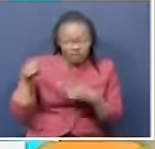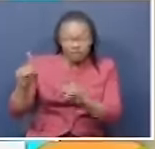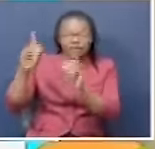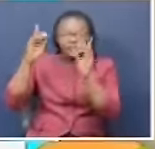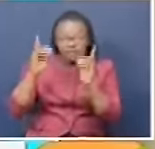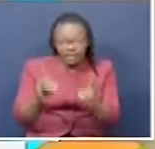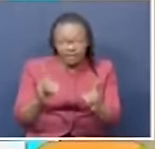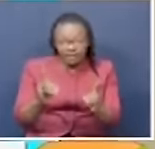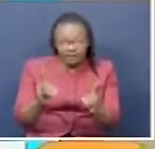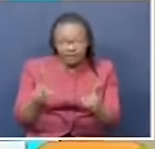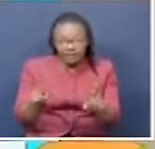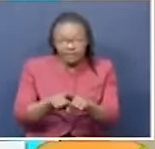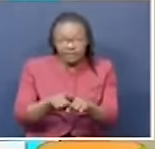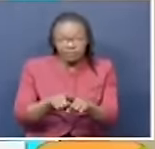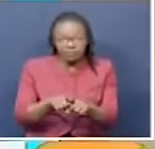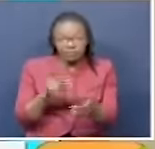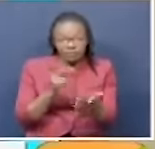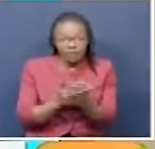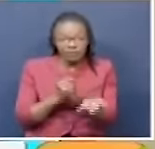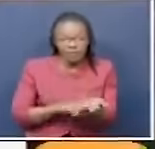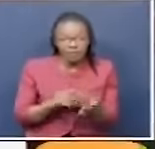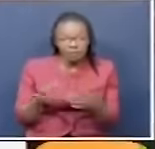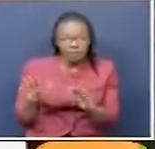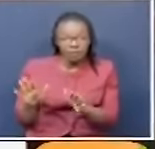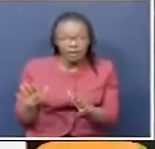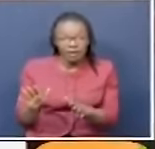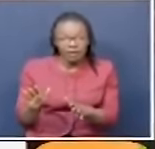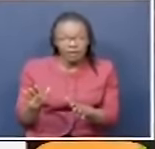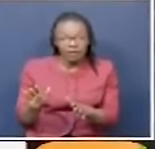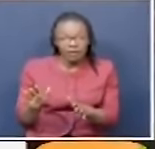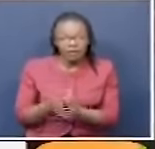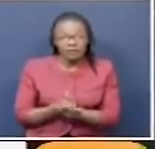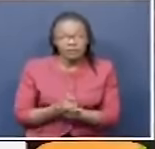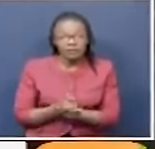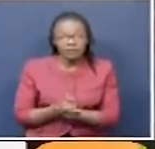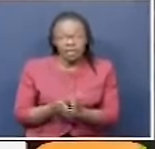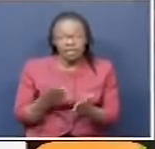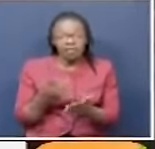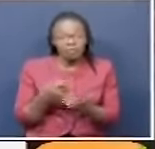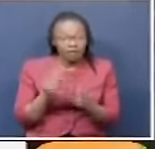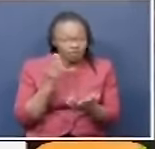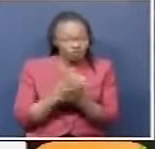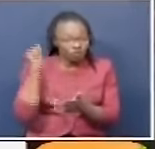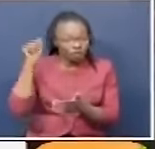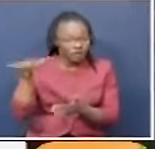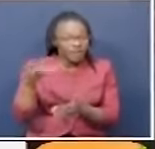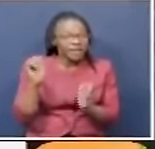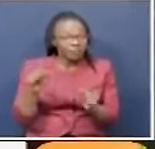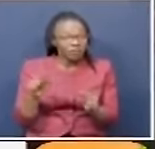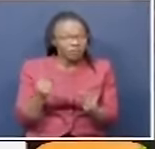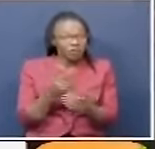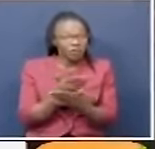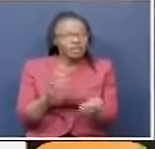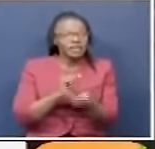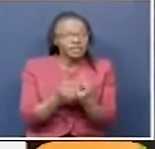And still time one to... One day is long in politics. A day is very long in politics, so things can change. But now we've talked about scenarios, I want to hear from both